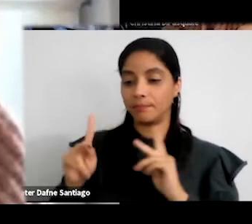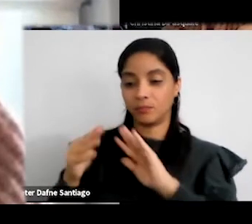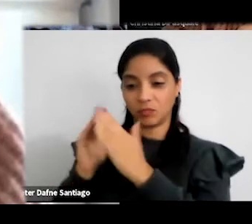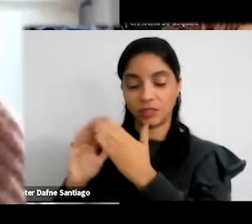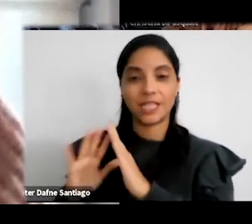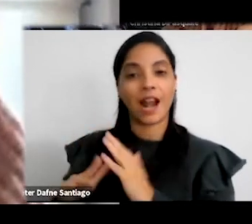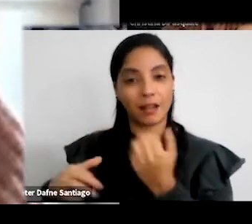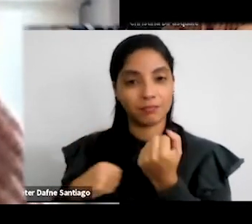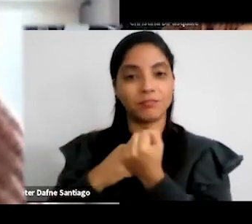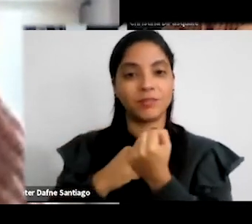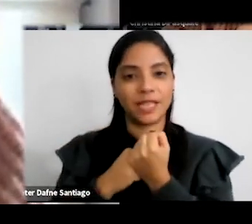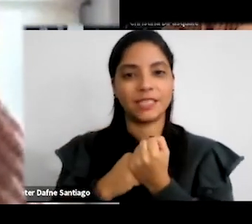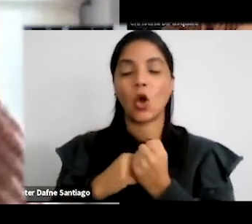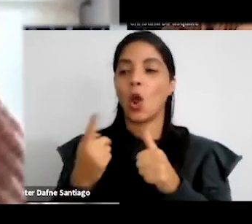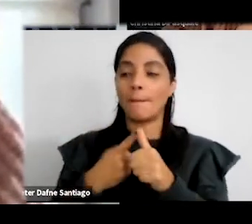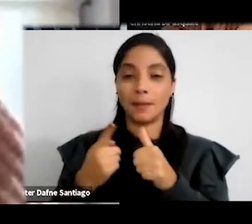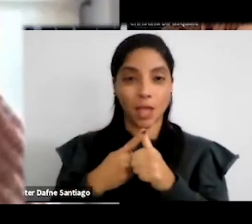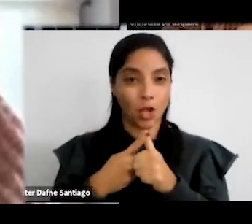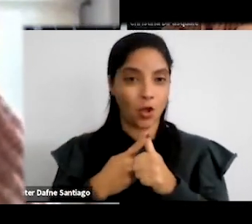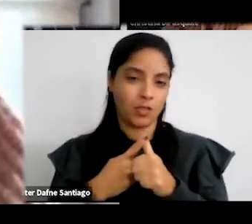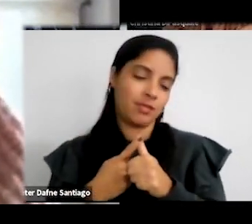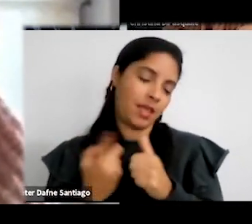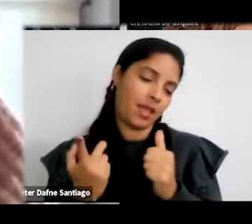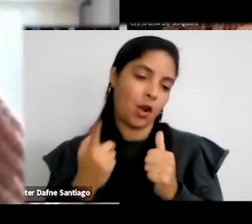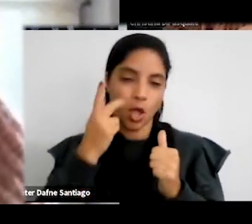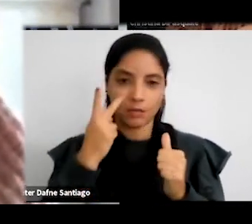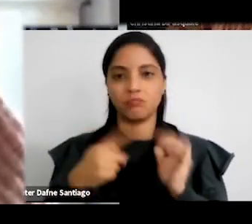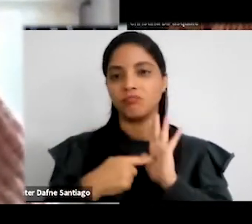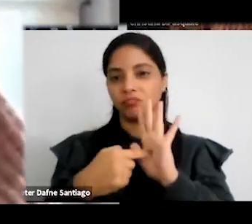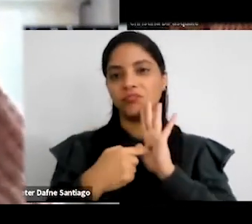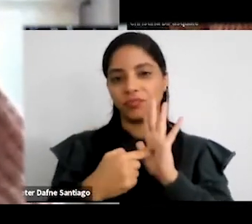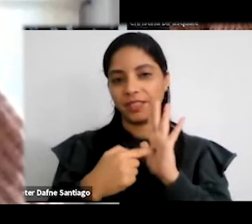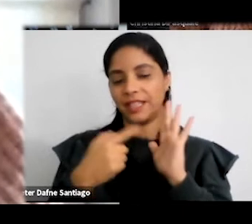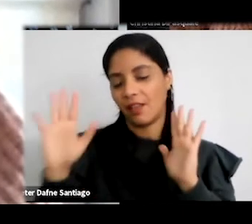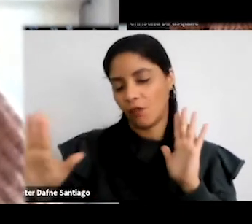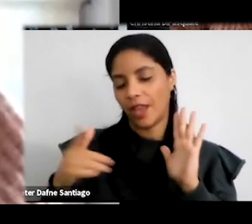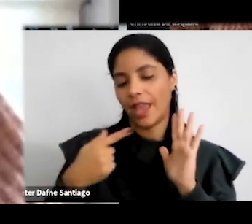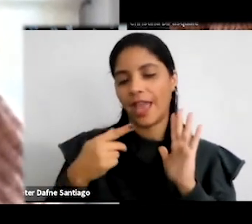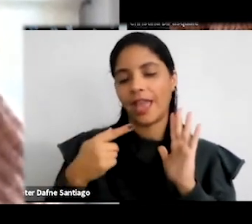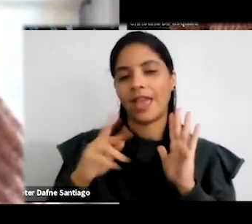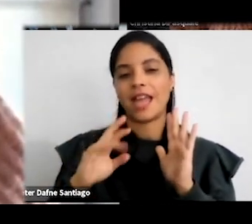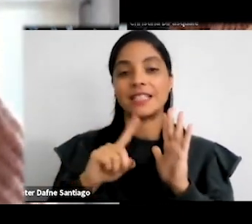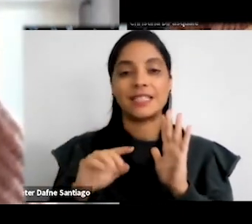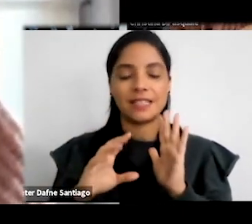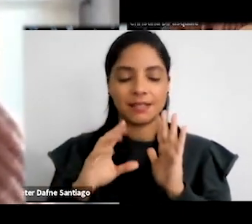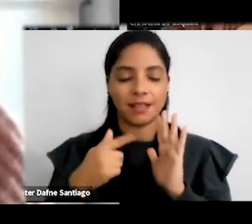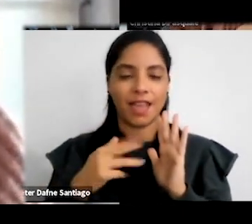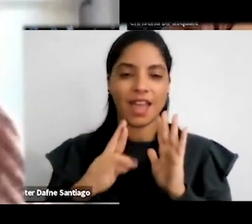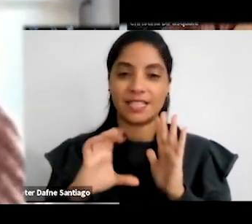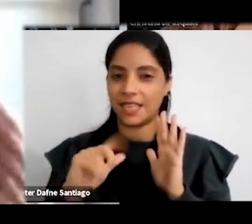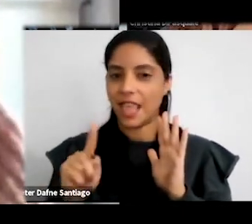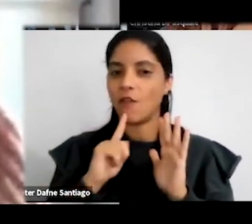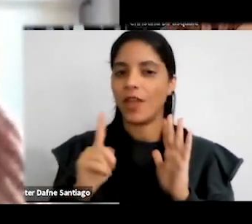of the series, which Dilcia produced, Fiesta Boricua, was a very technically